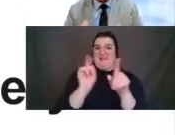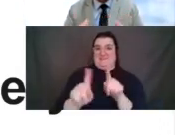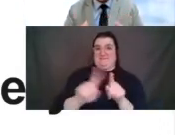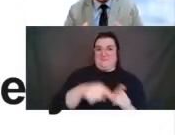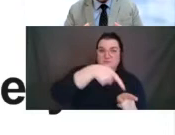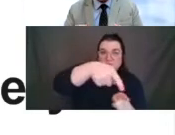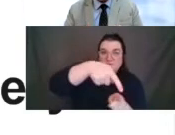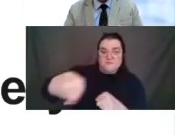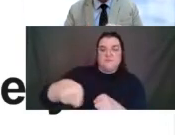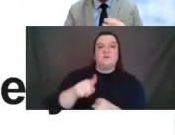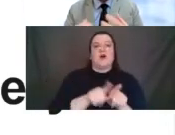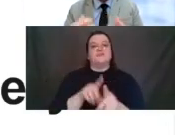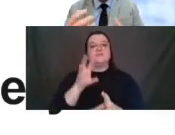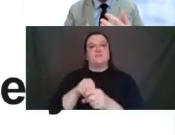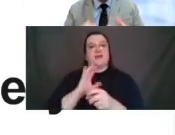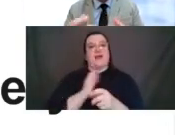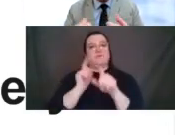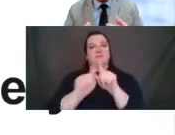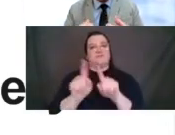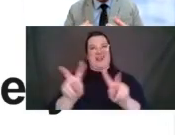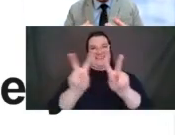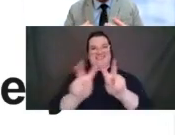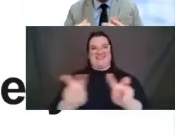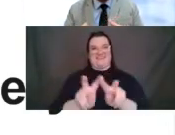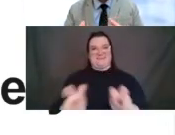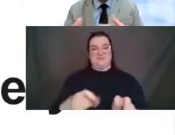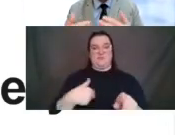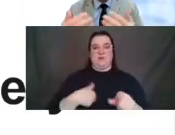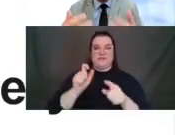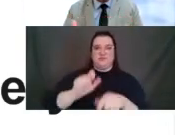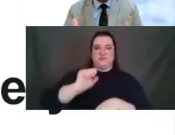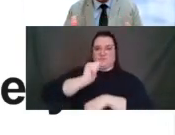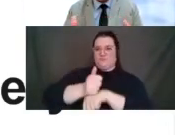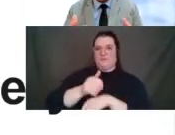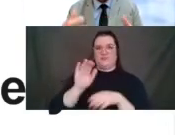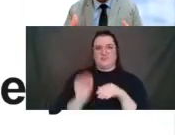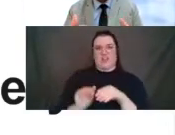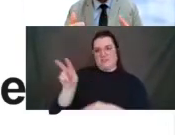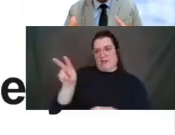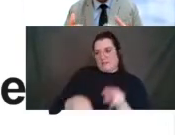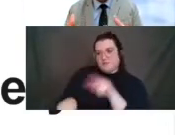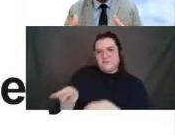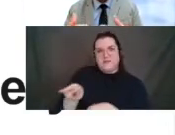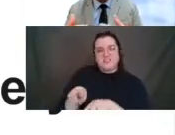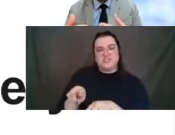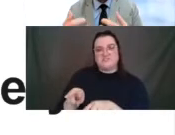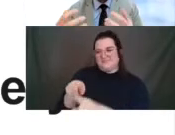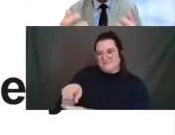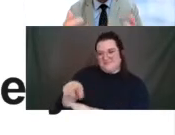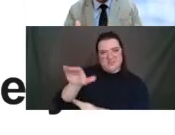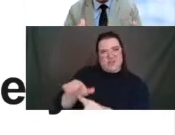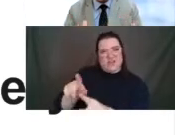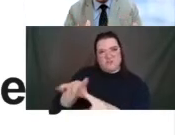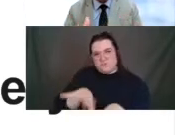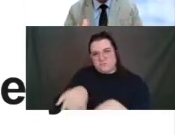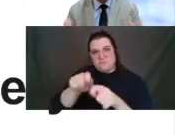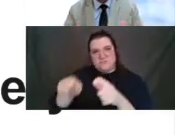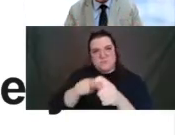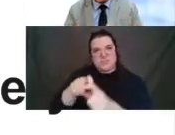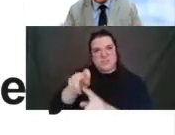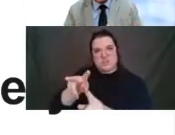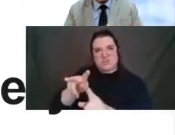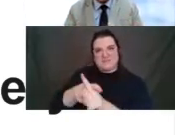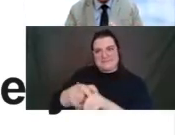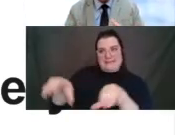our assessment modalities where we need to set up child observations and have children engage in particular tasks so we can engage in some type of assessment about a